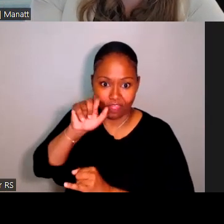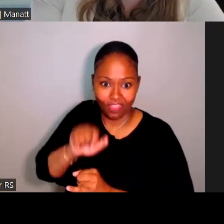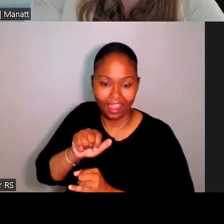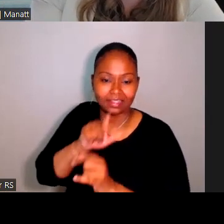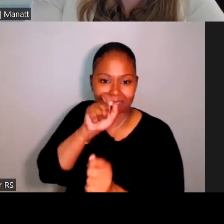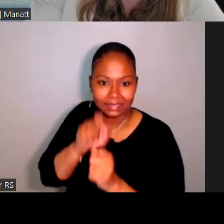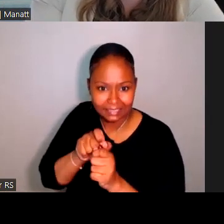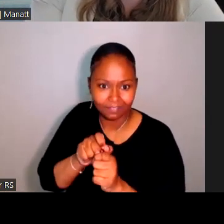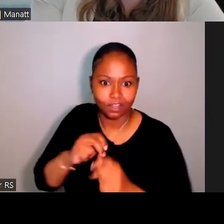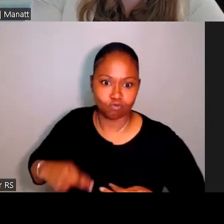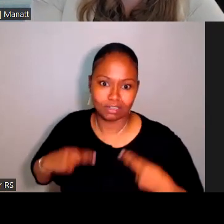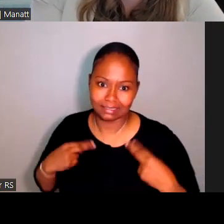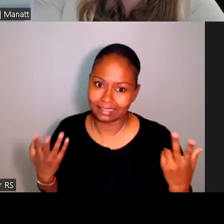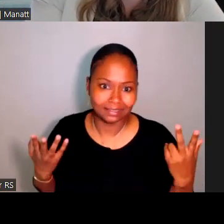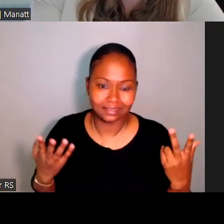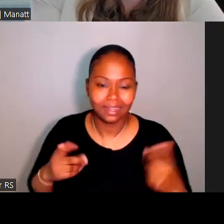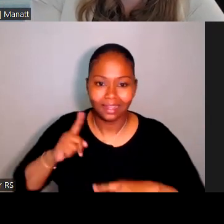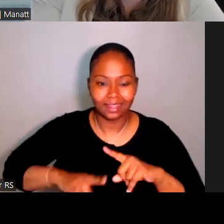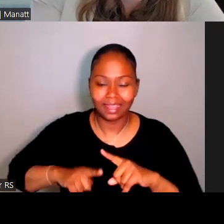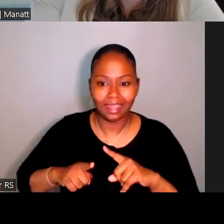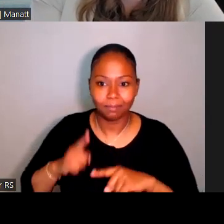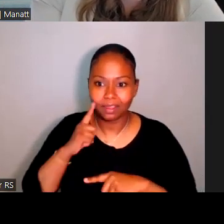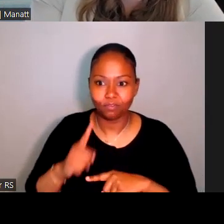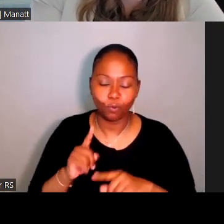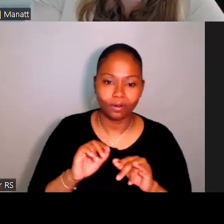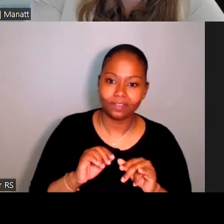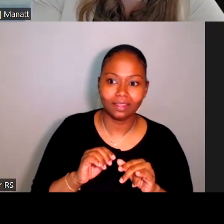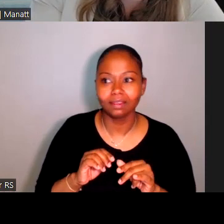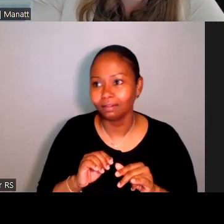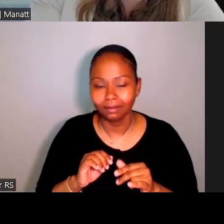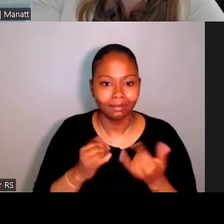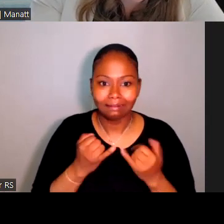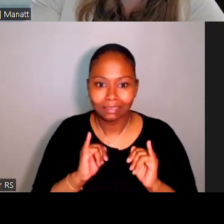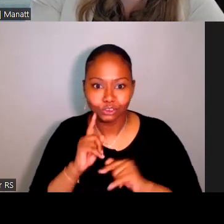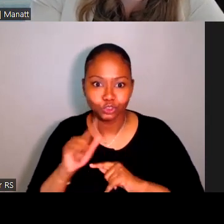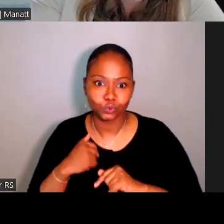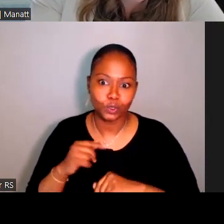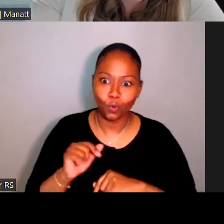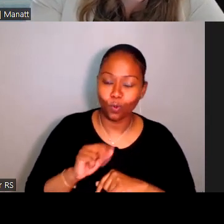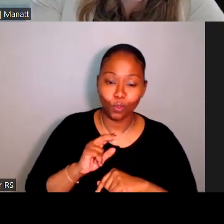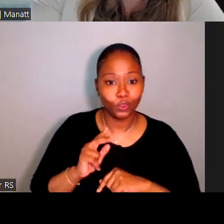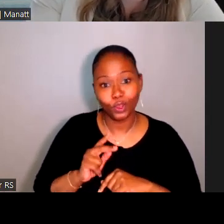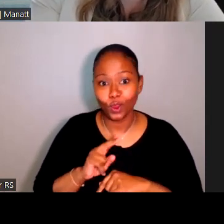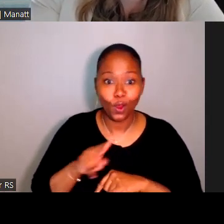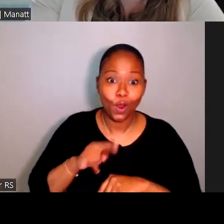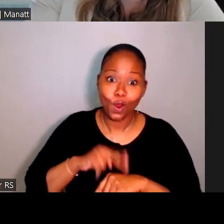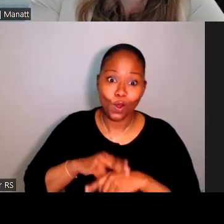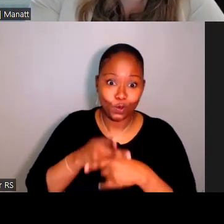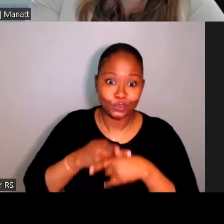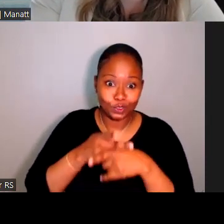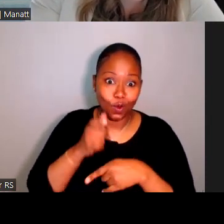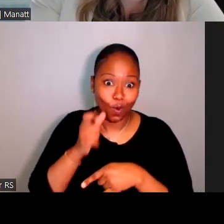And it cannot be left to the industry or the nursing home administration, who will act for their